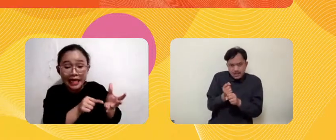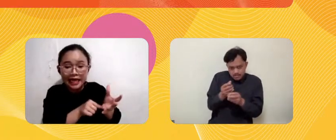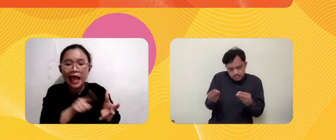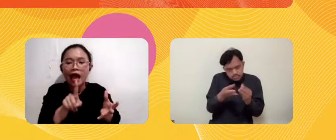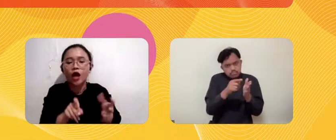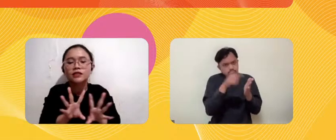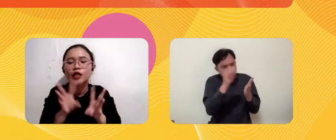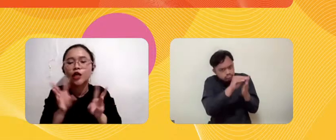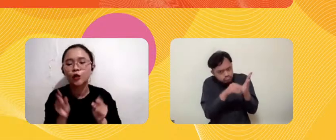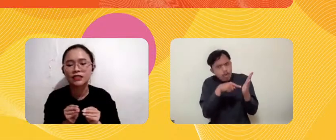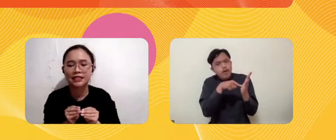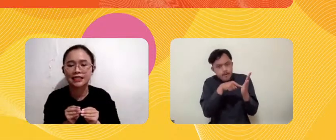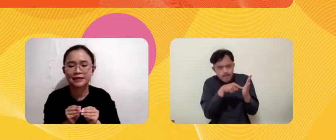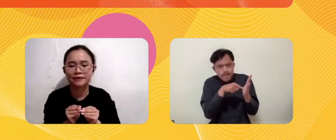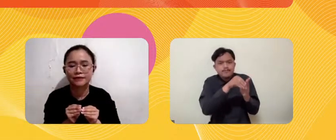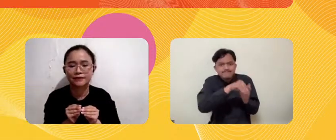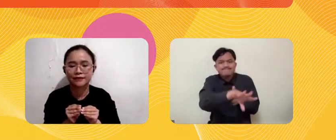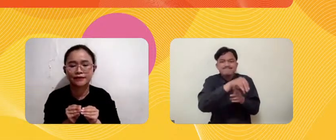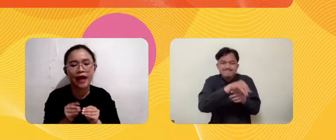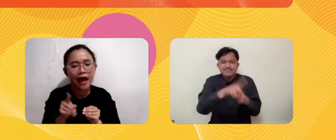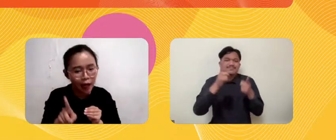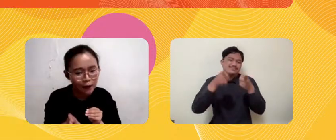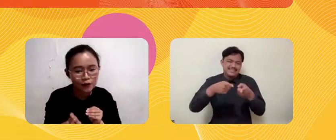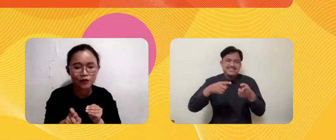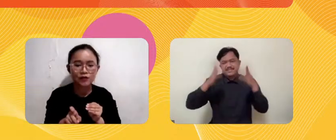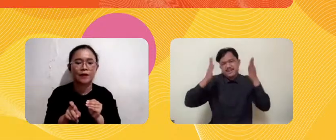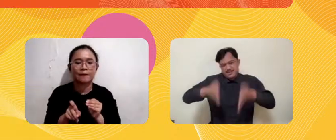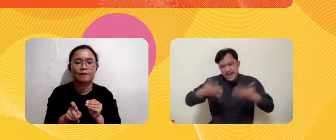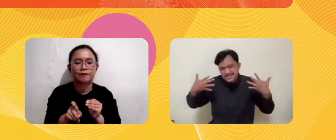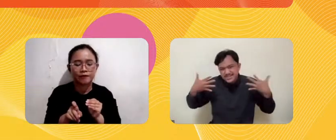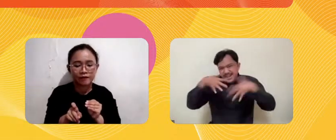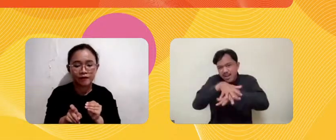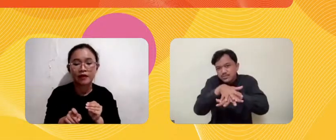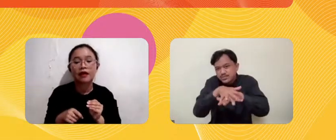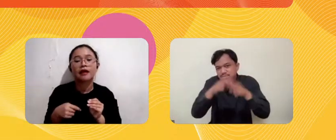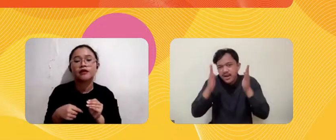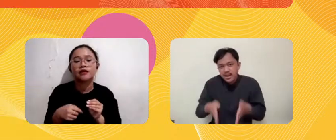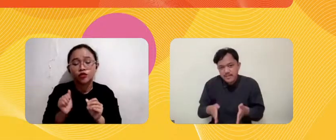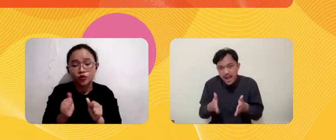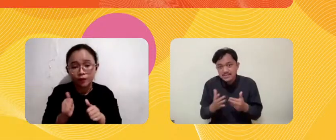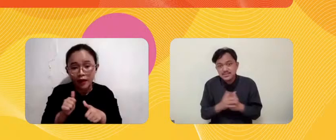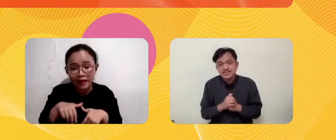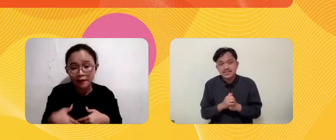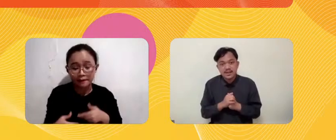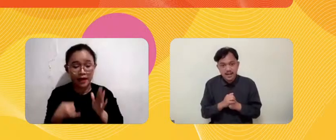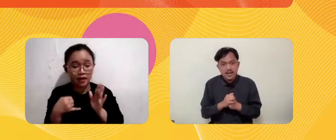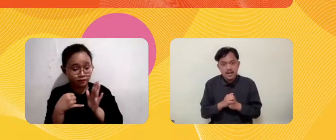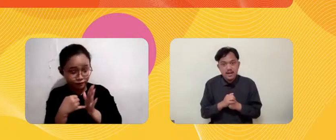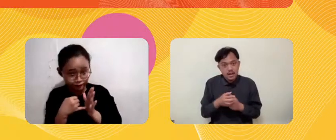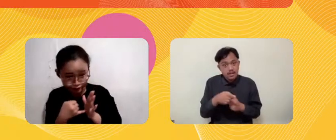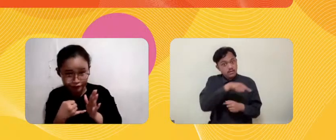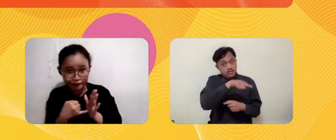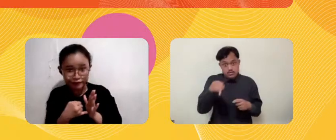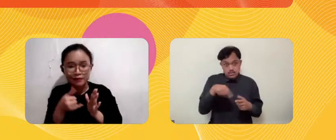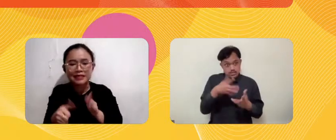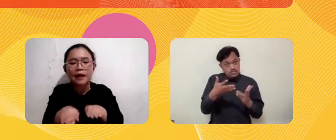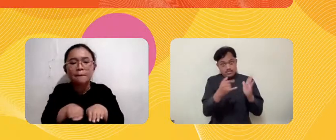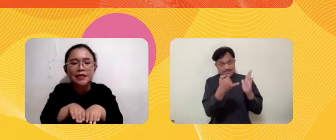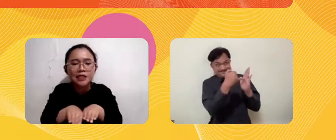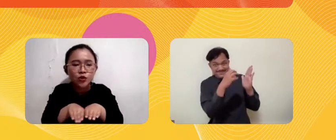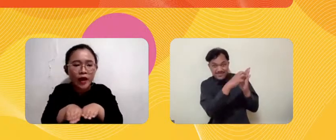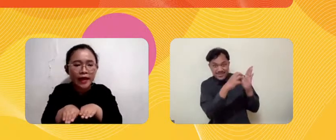equity, that it will be for the whole content to make it comprehensiveness, relevance, and